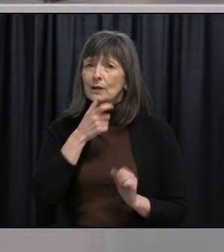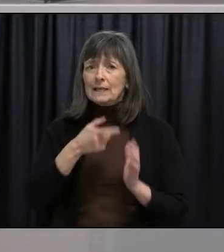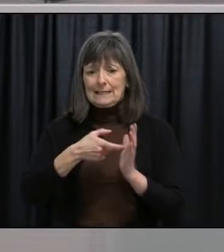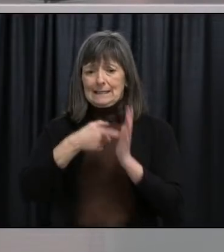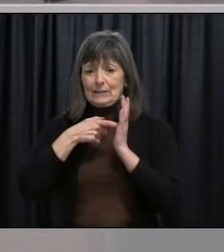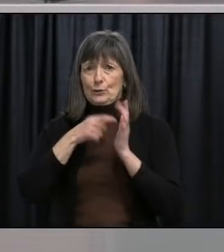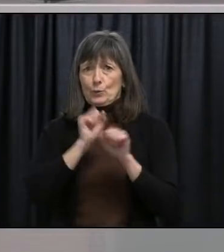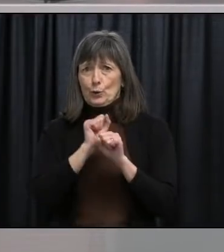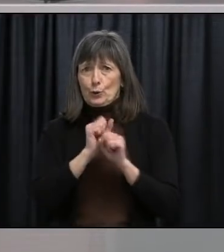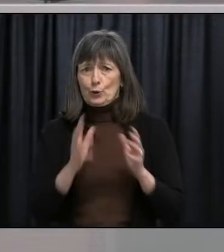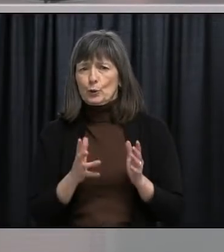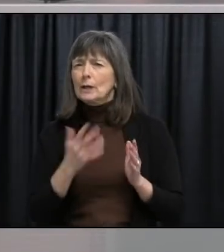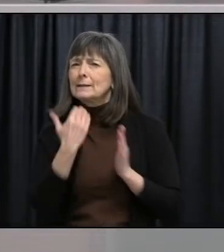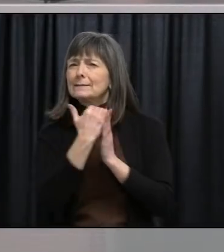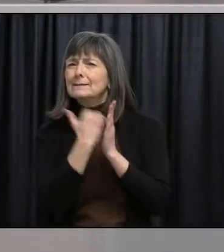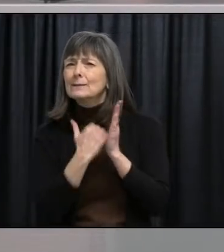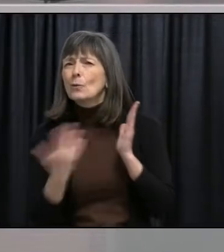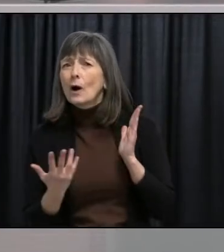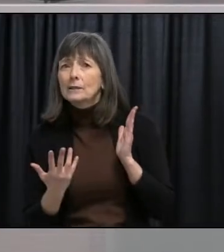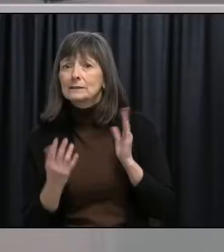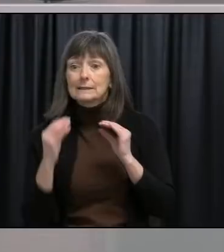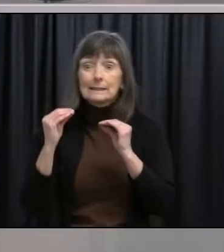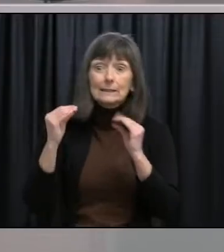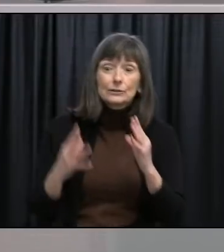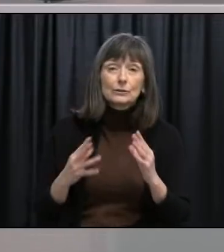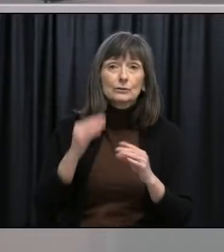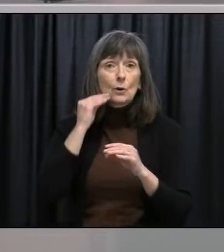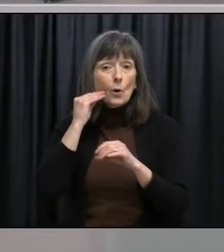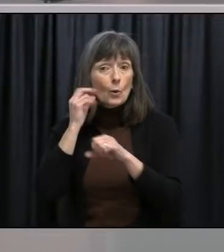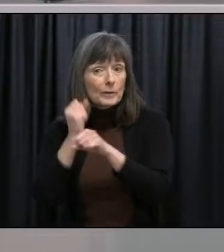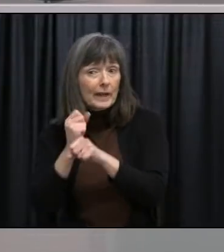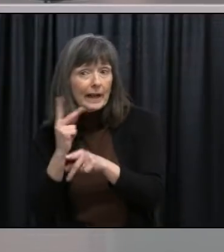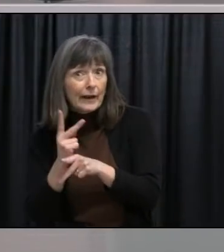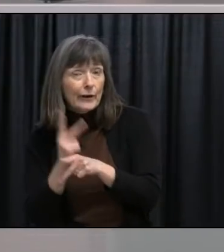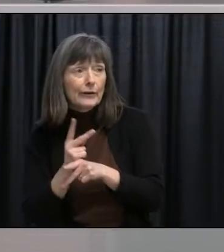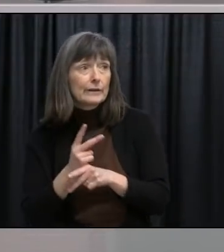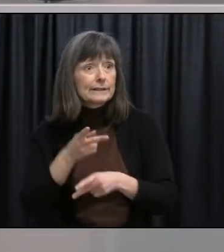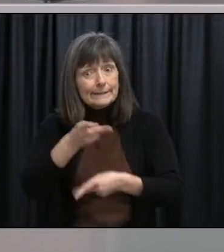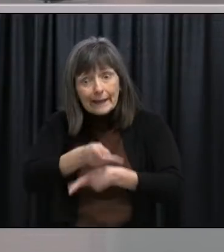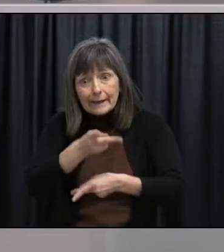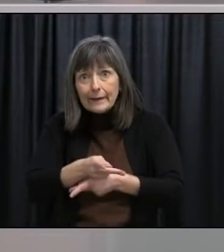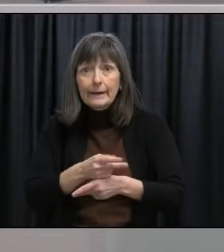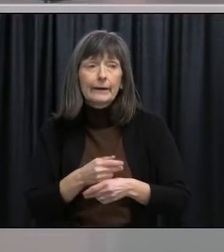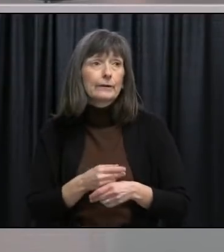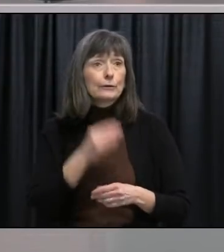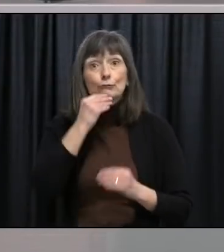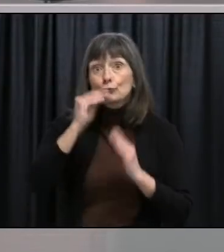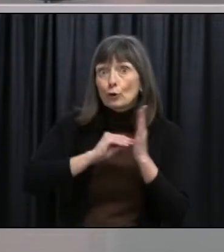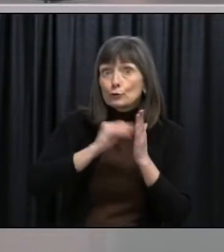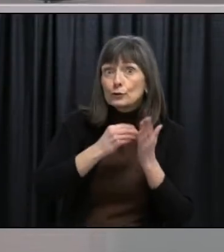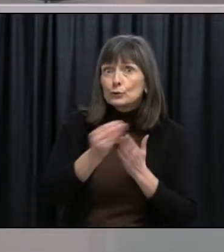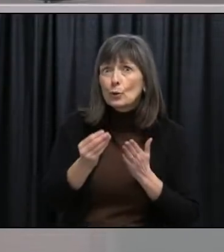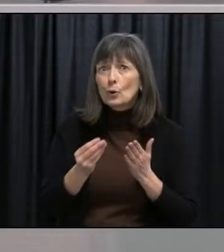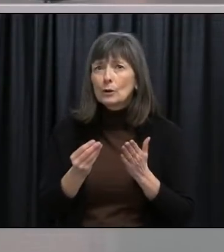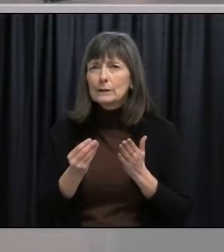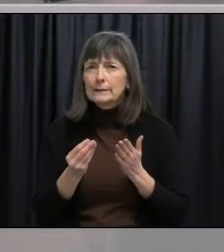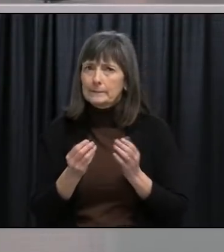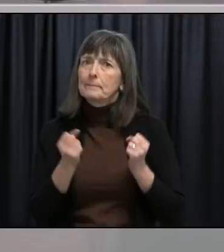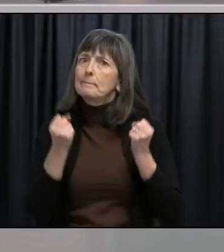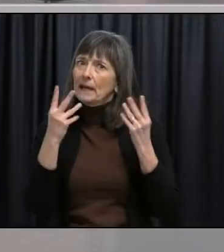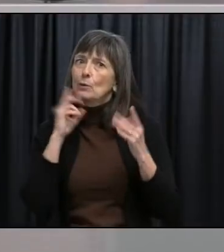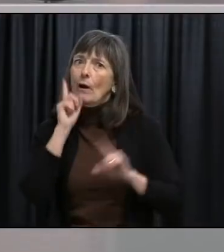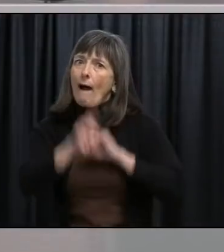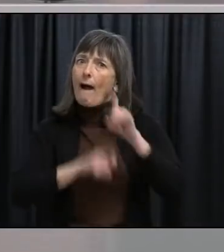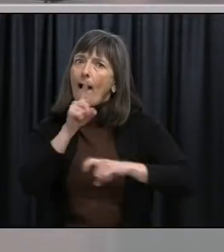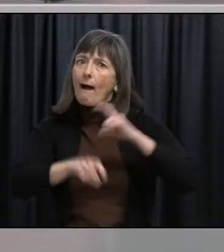from grocery store clerks to teachers, home care worker, or daycare workers, things. There's going to be a lot of questions about that, so I'm wondering